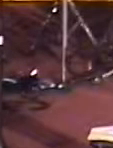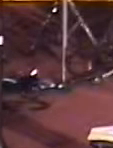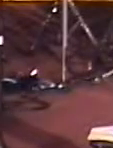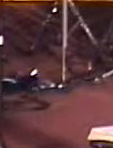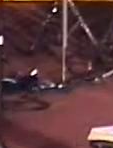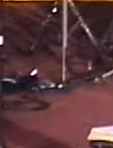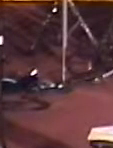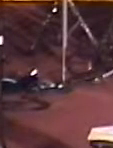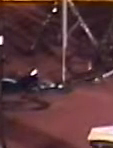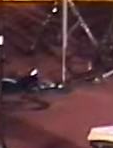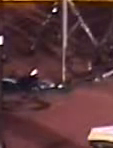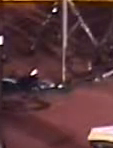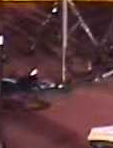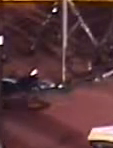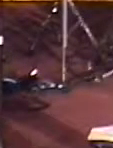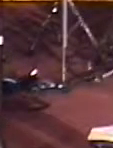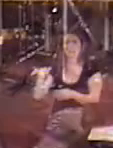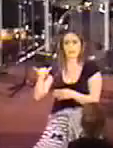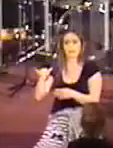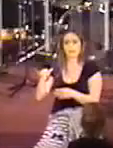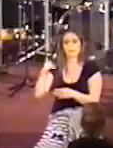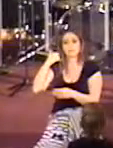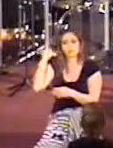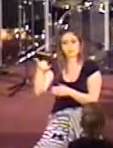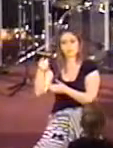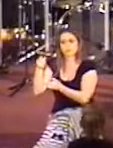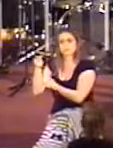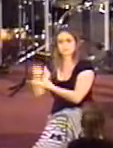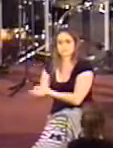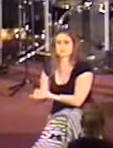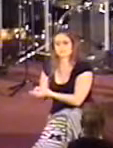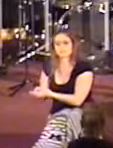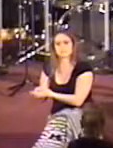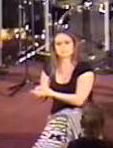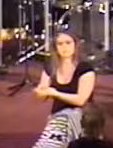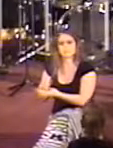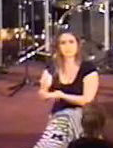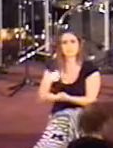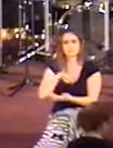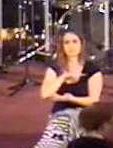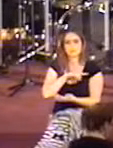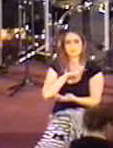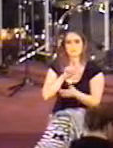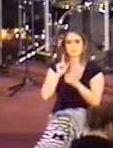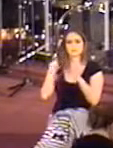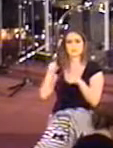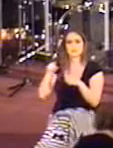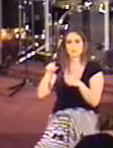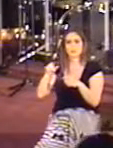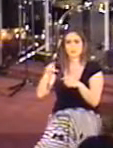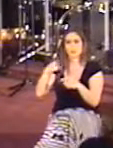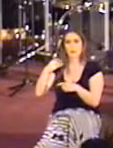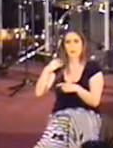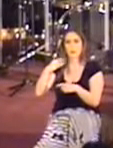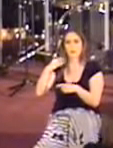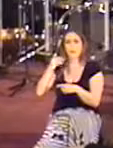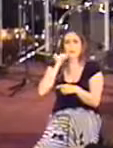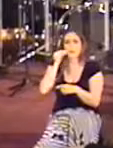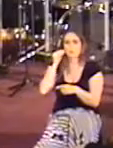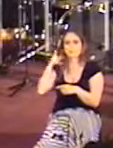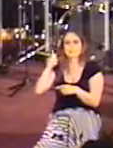Kelly, she put her phone down. We were over at the depot getting food, right? Chuck and Mary Jo, and we're getting